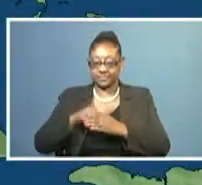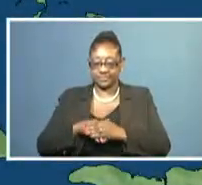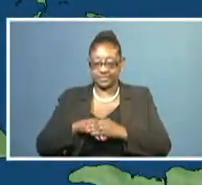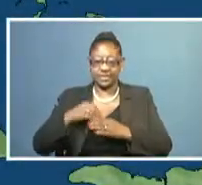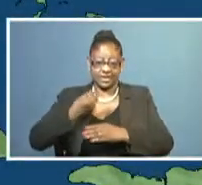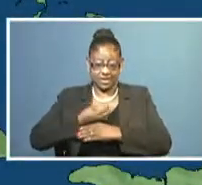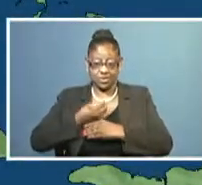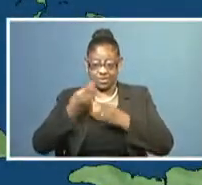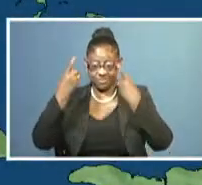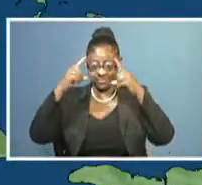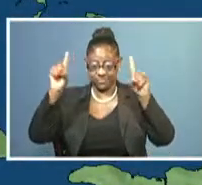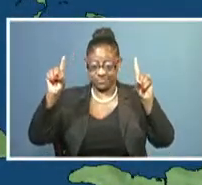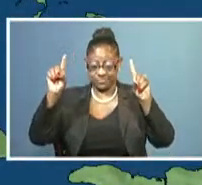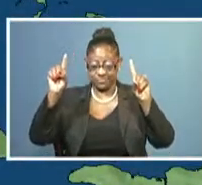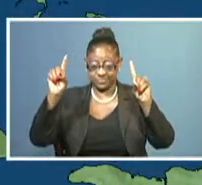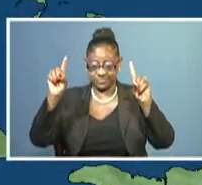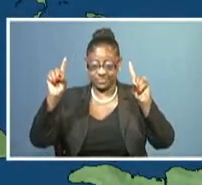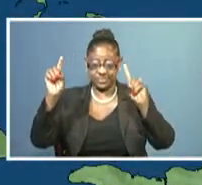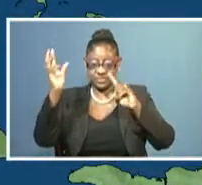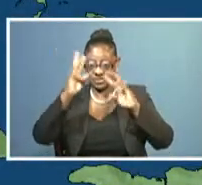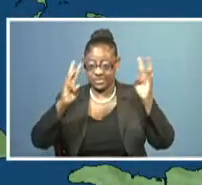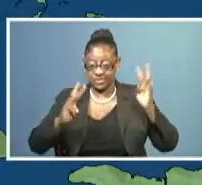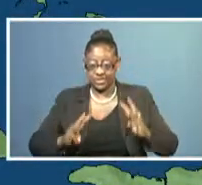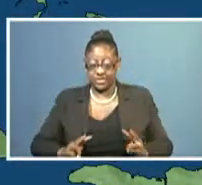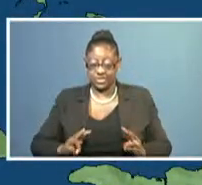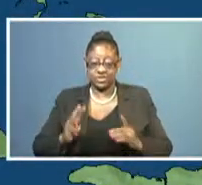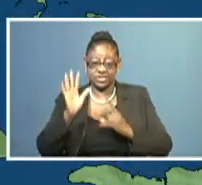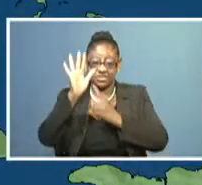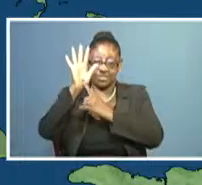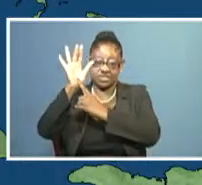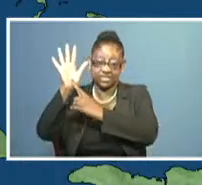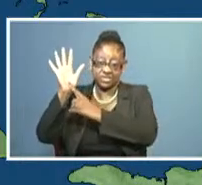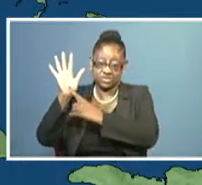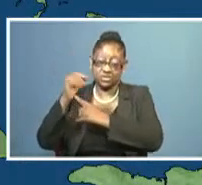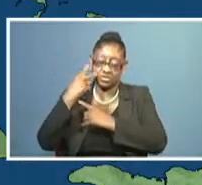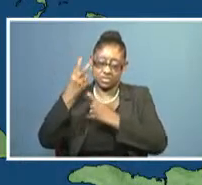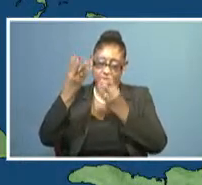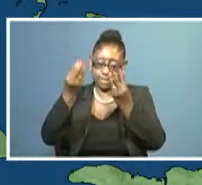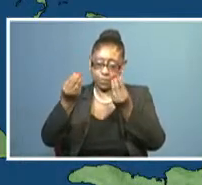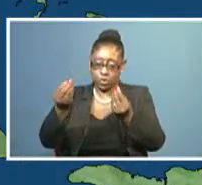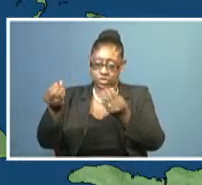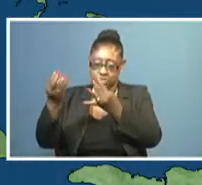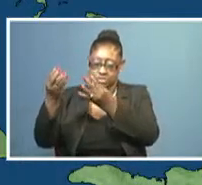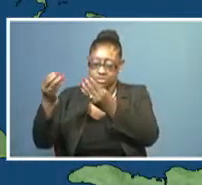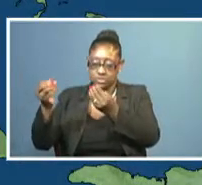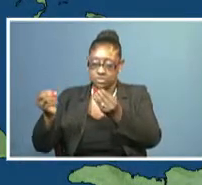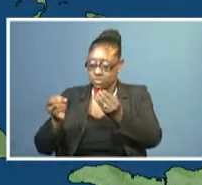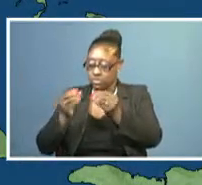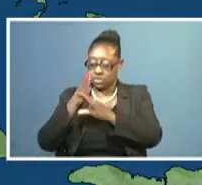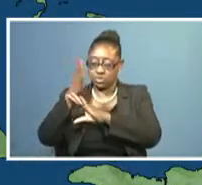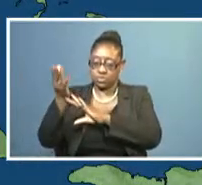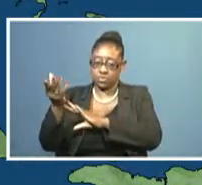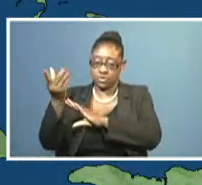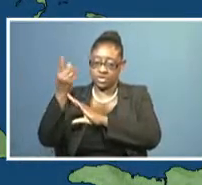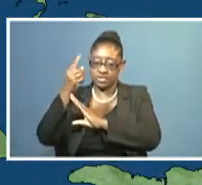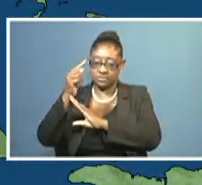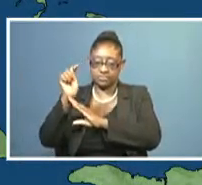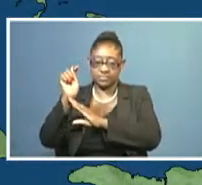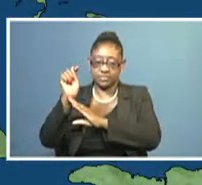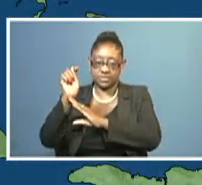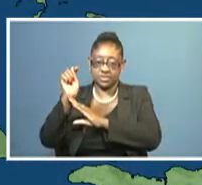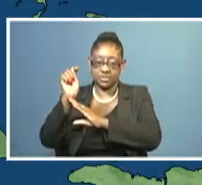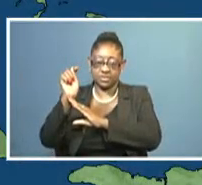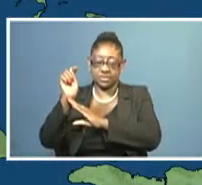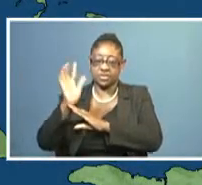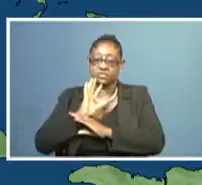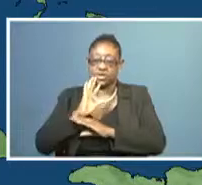In our final look at weather, if you take a look at our satellite picture, you can see quite a bit of moisture across the central Florida peninsula, and that's